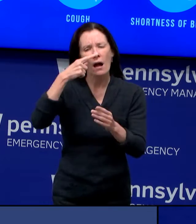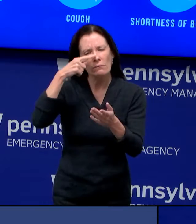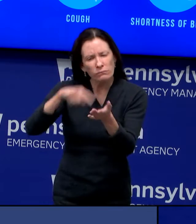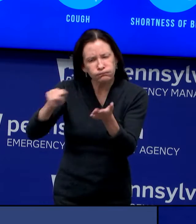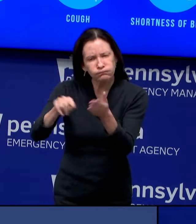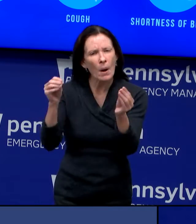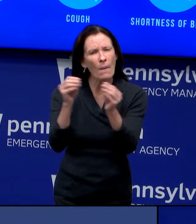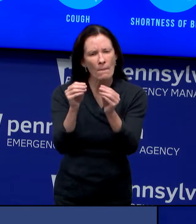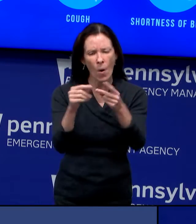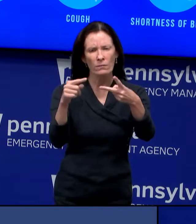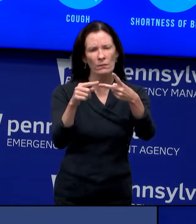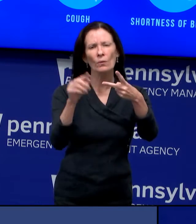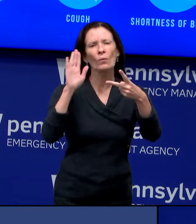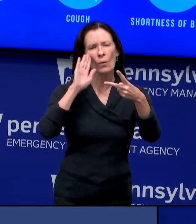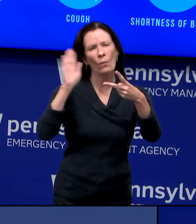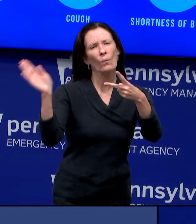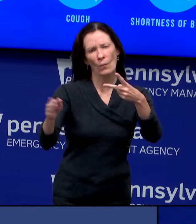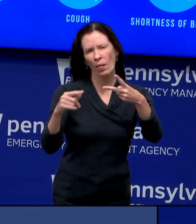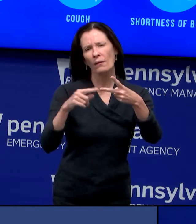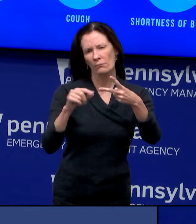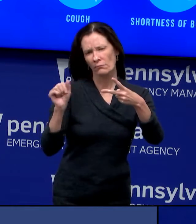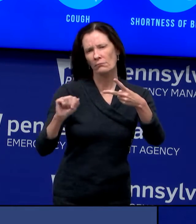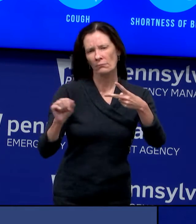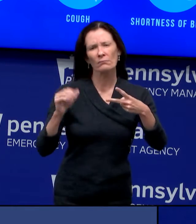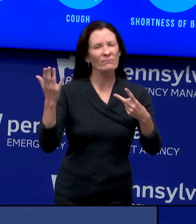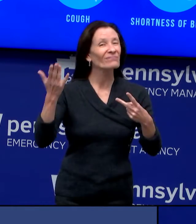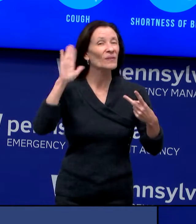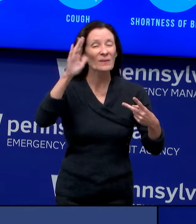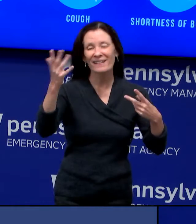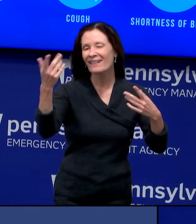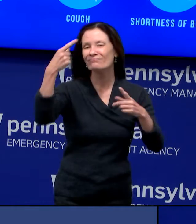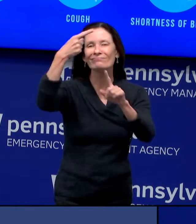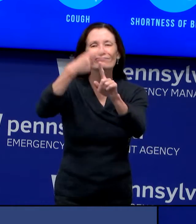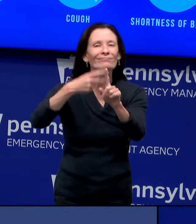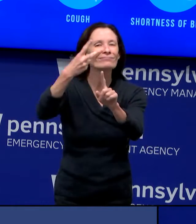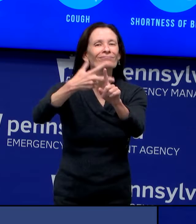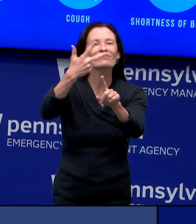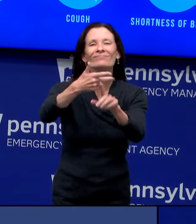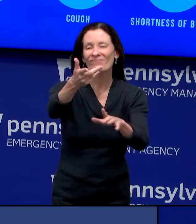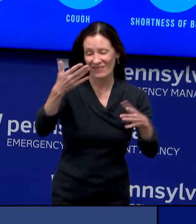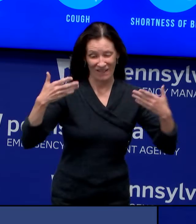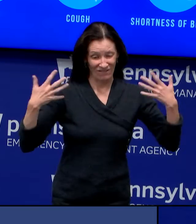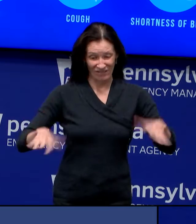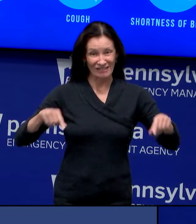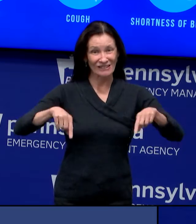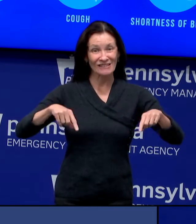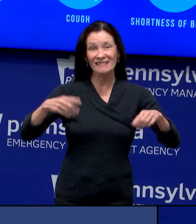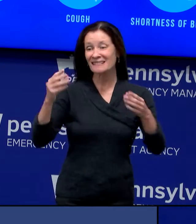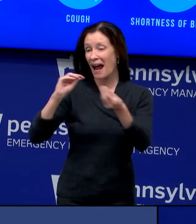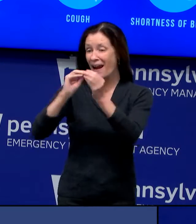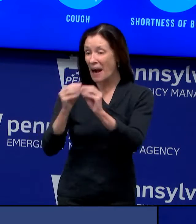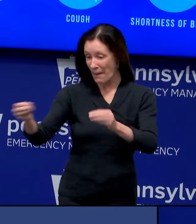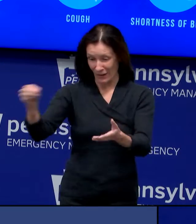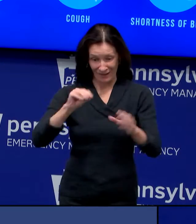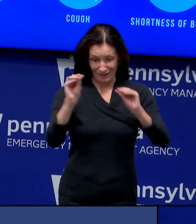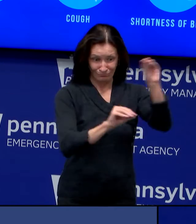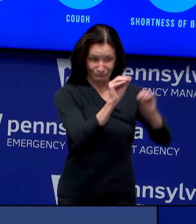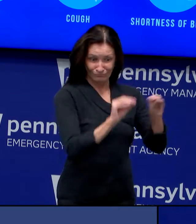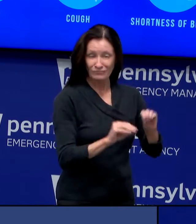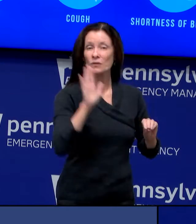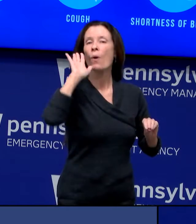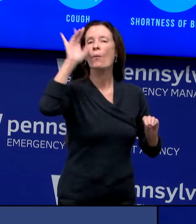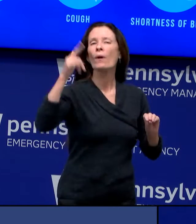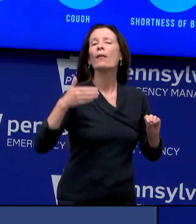take months to complete. We talked about the work of our epidemiologists, who are our disease